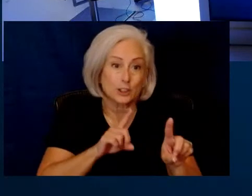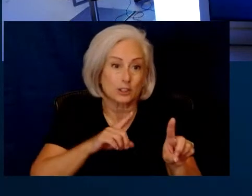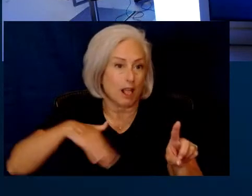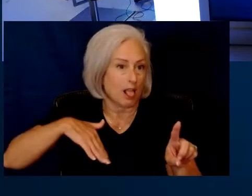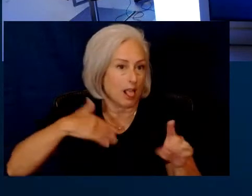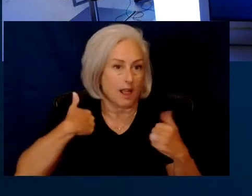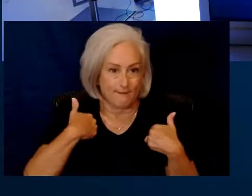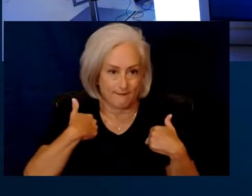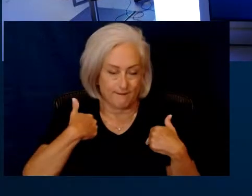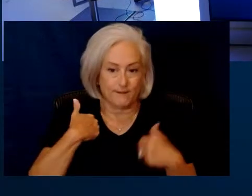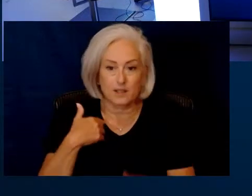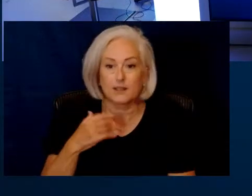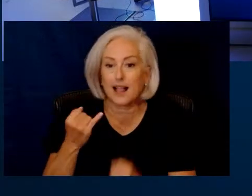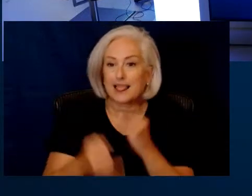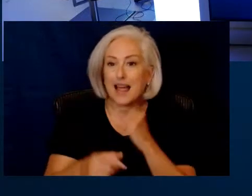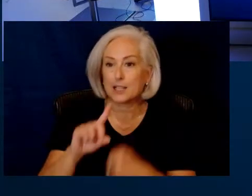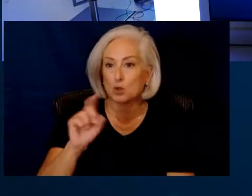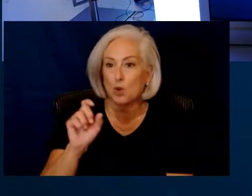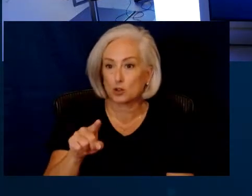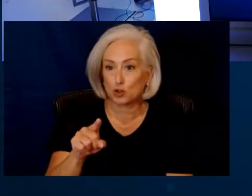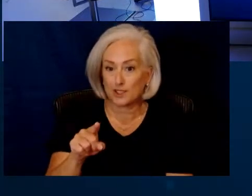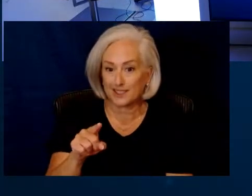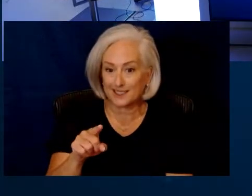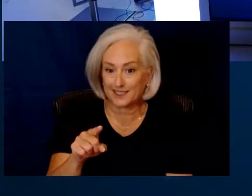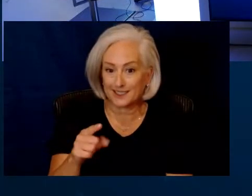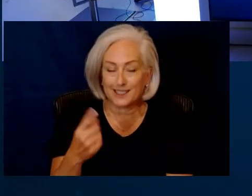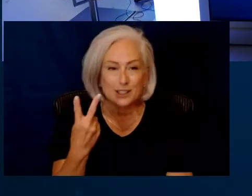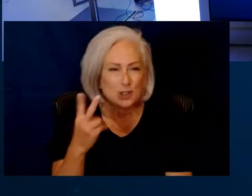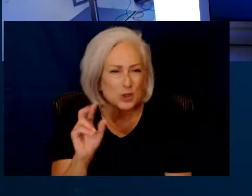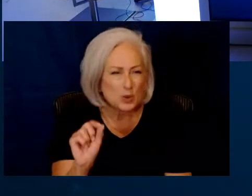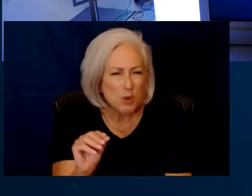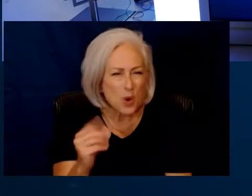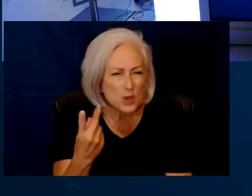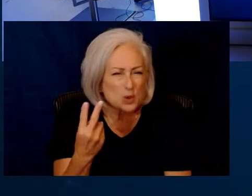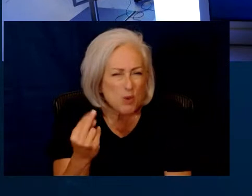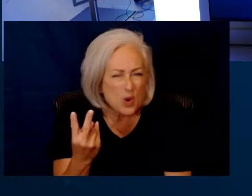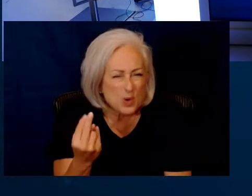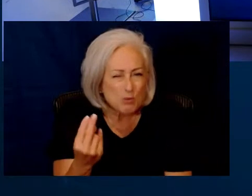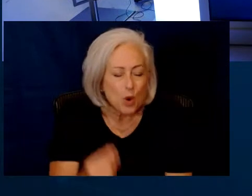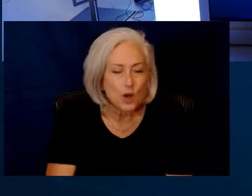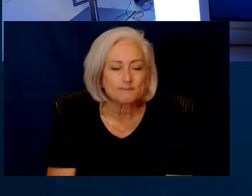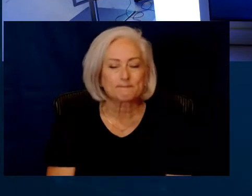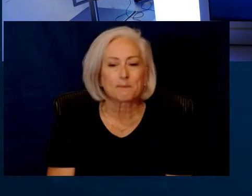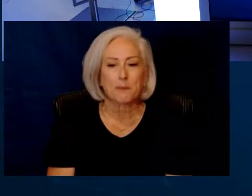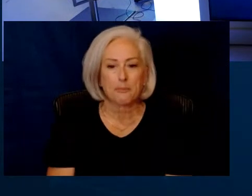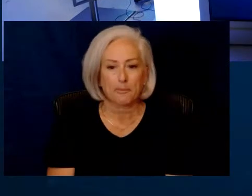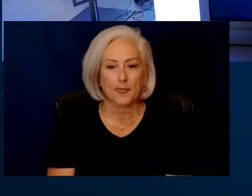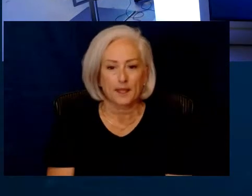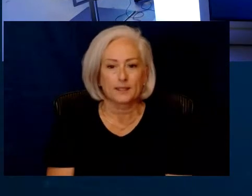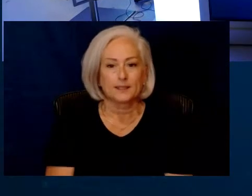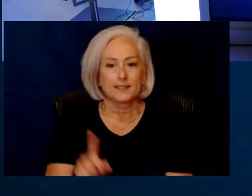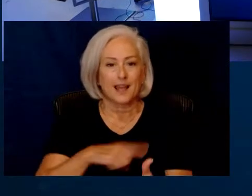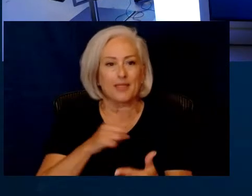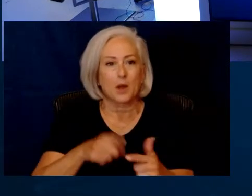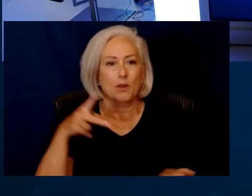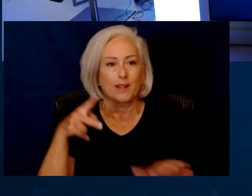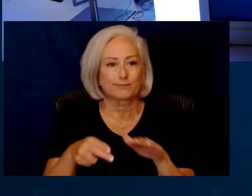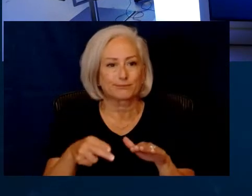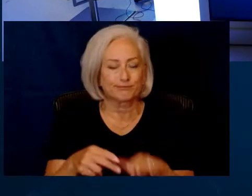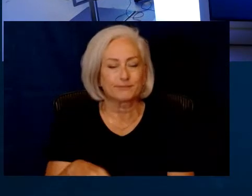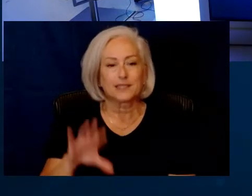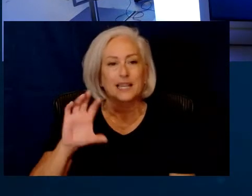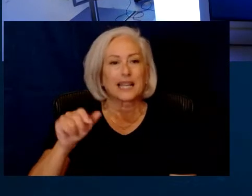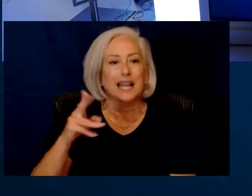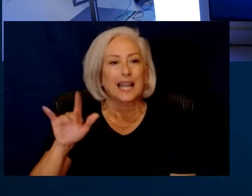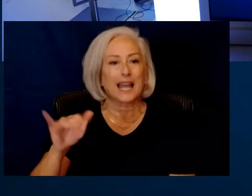final question. I have two more questions. Okay, they're there both we go. good ones, and then we'll have to cut it off. Kathy would like to know